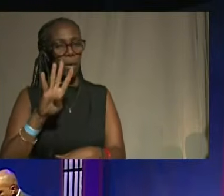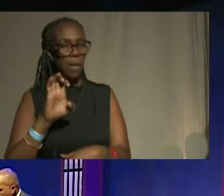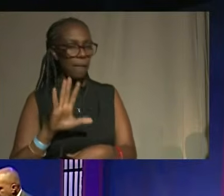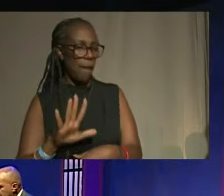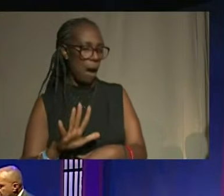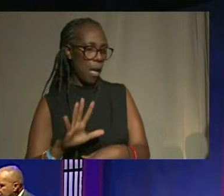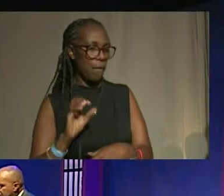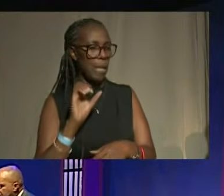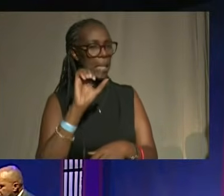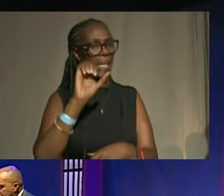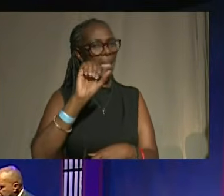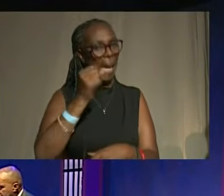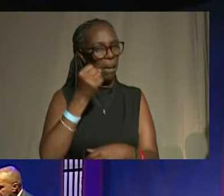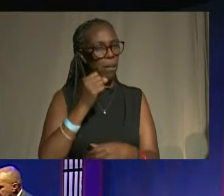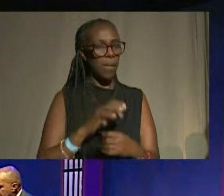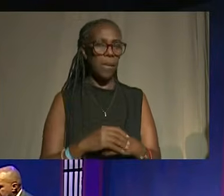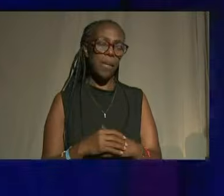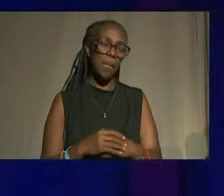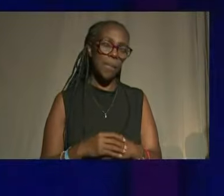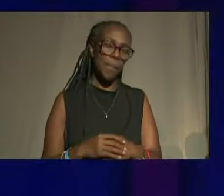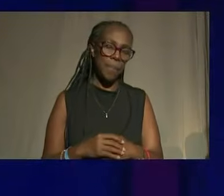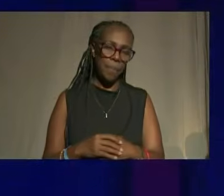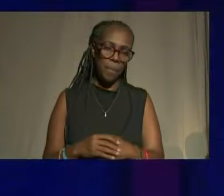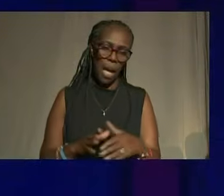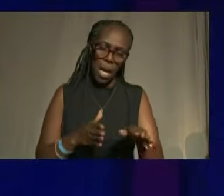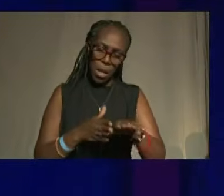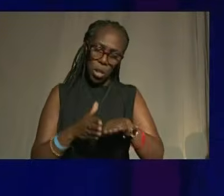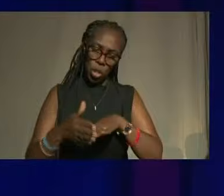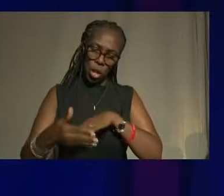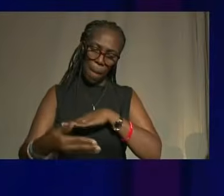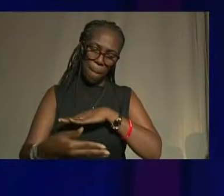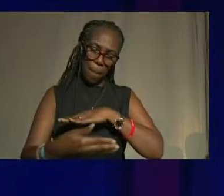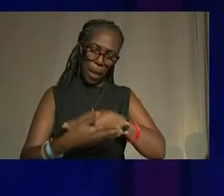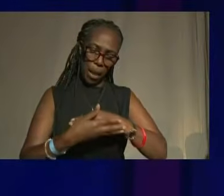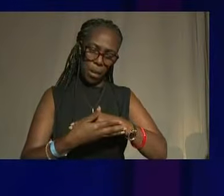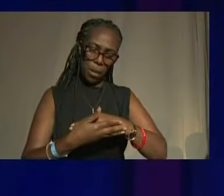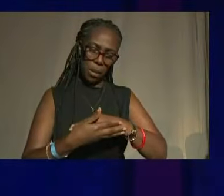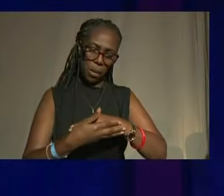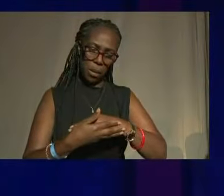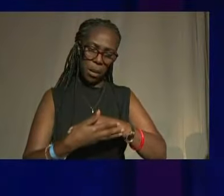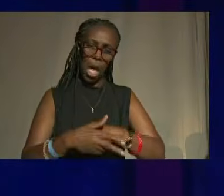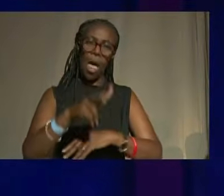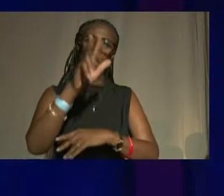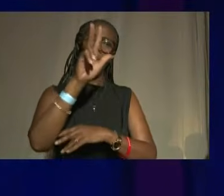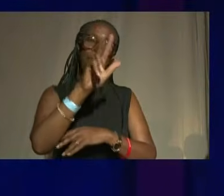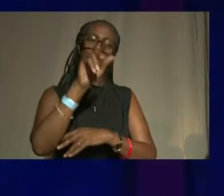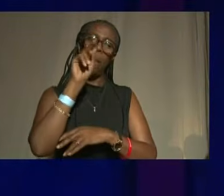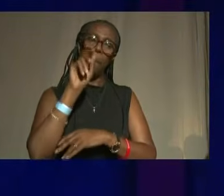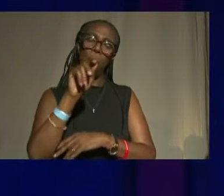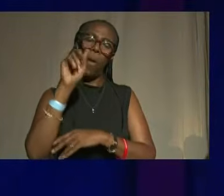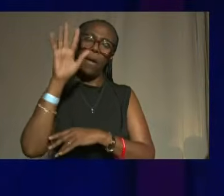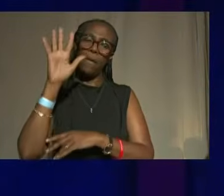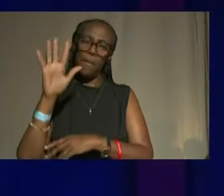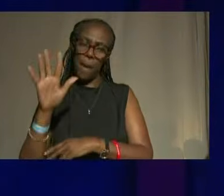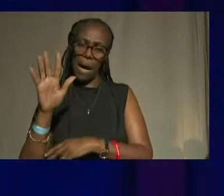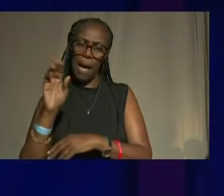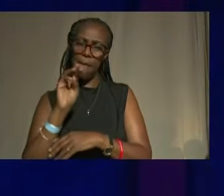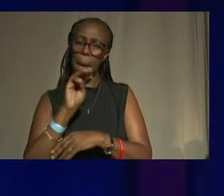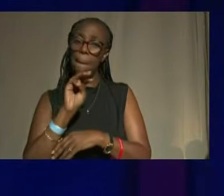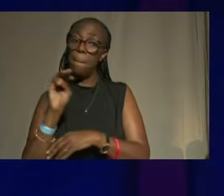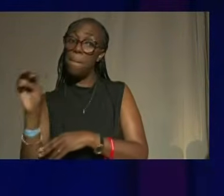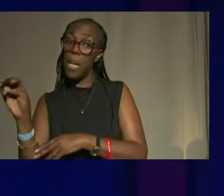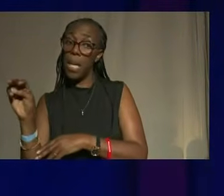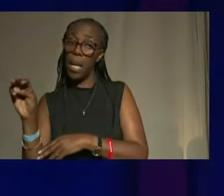Jamaicans, the 3.5 million threshold is the largest